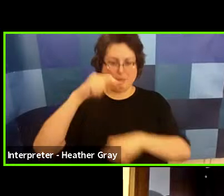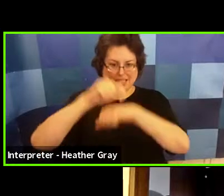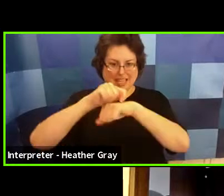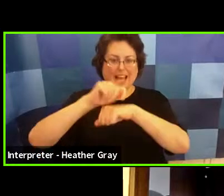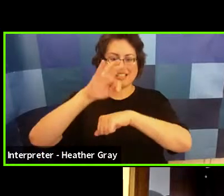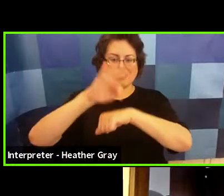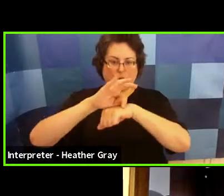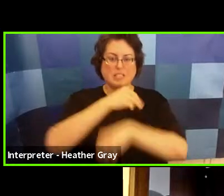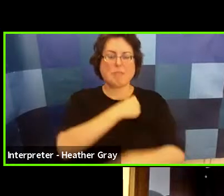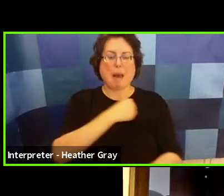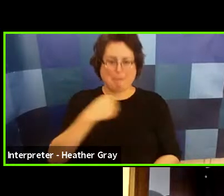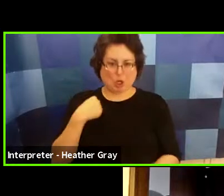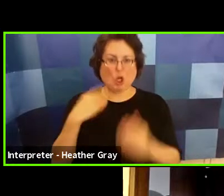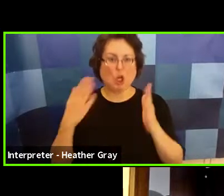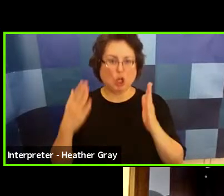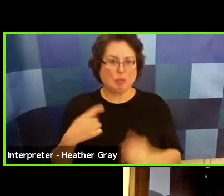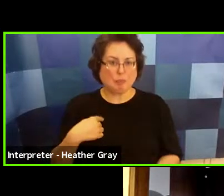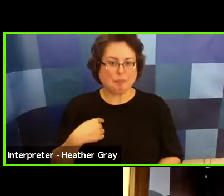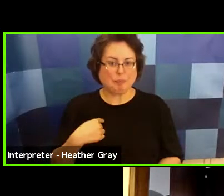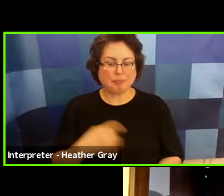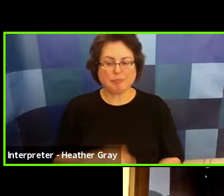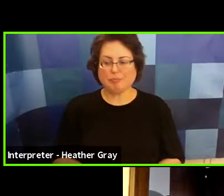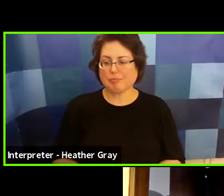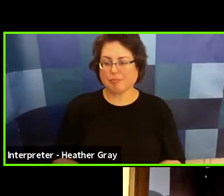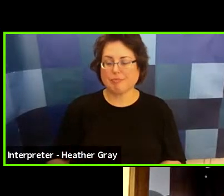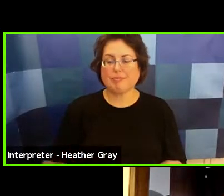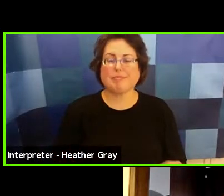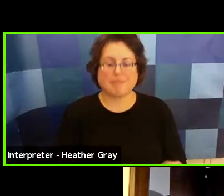And we're right in.